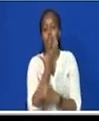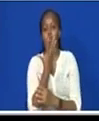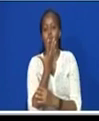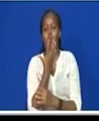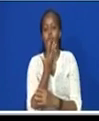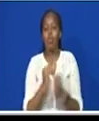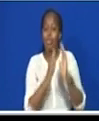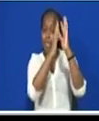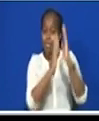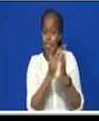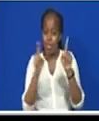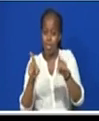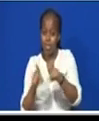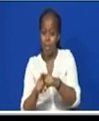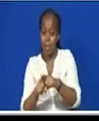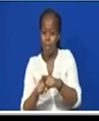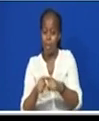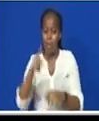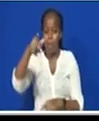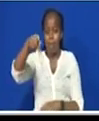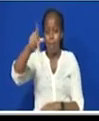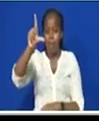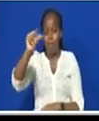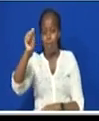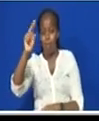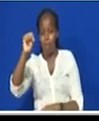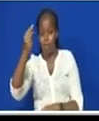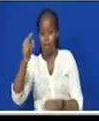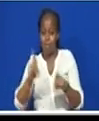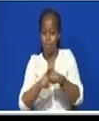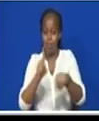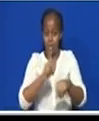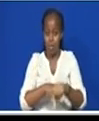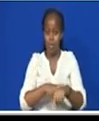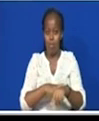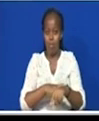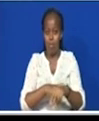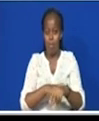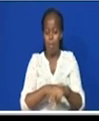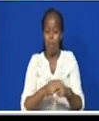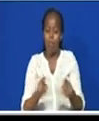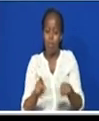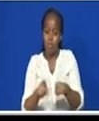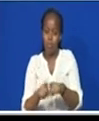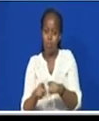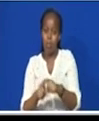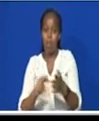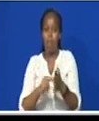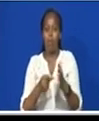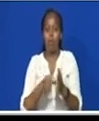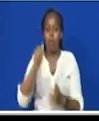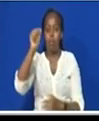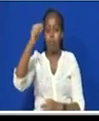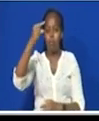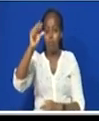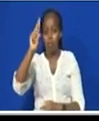of time, and the crops are also on the same piece of land at that particular time. That is what it means by agroforestry. So